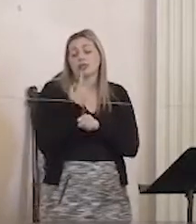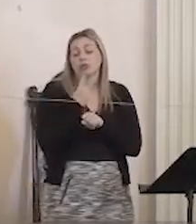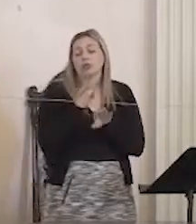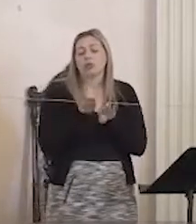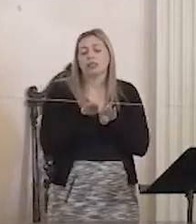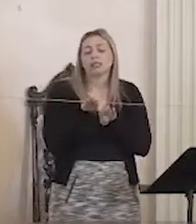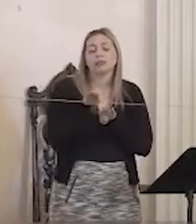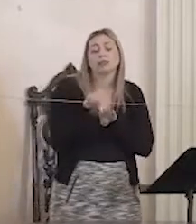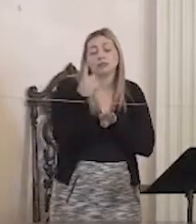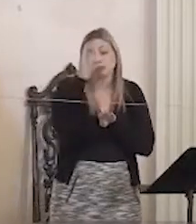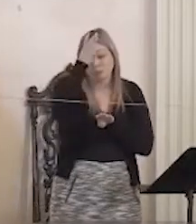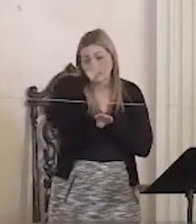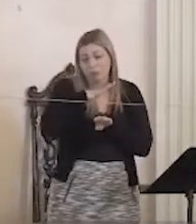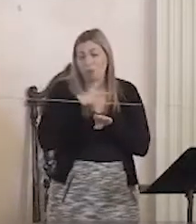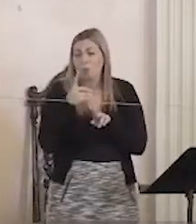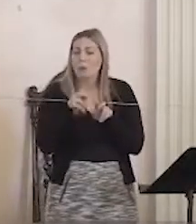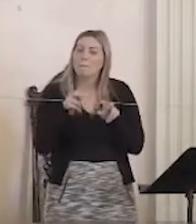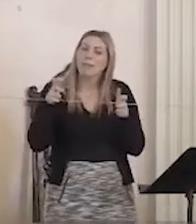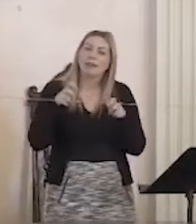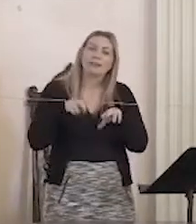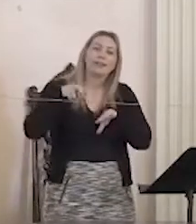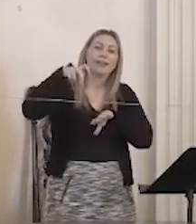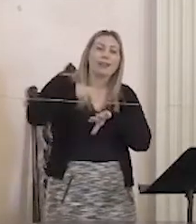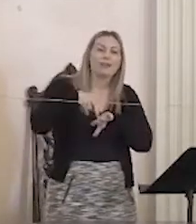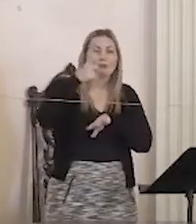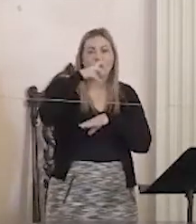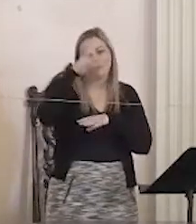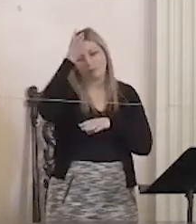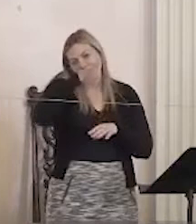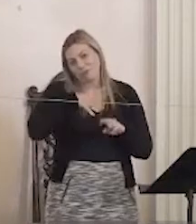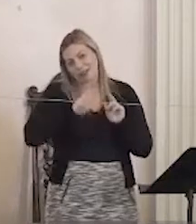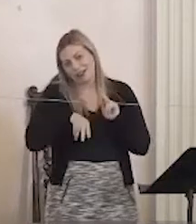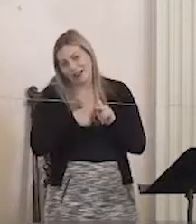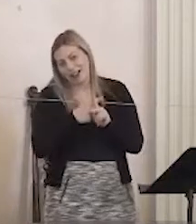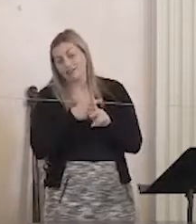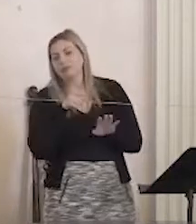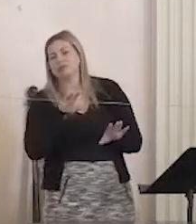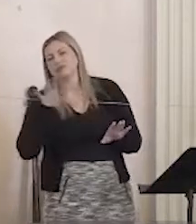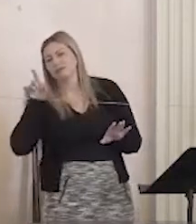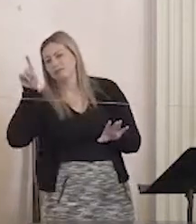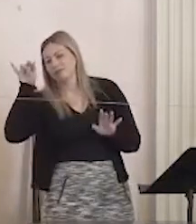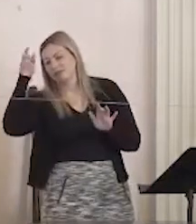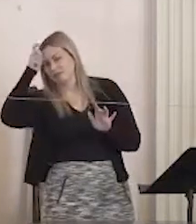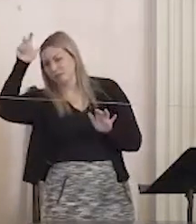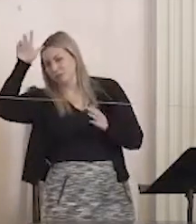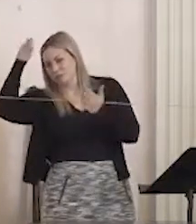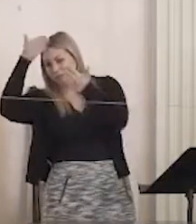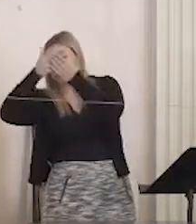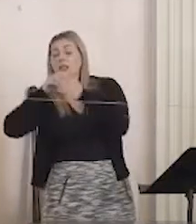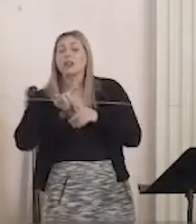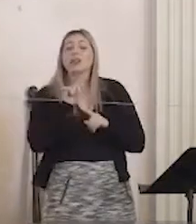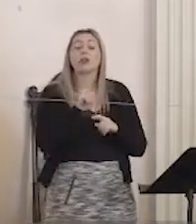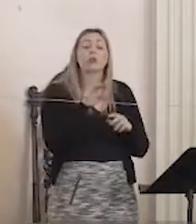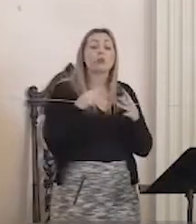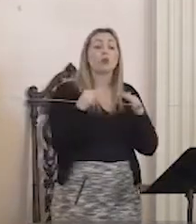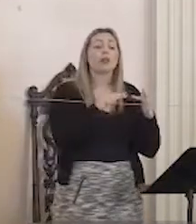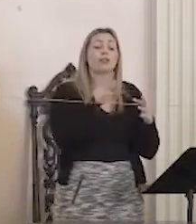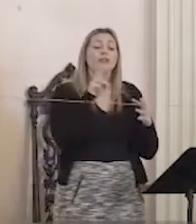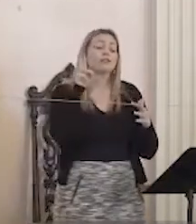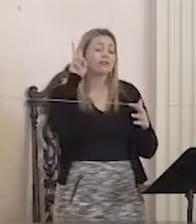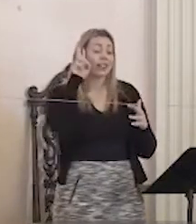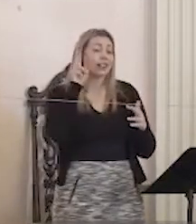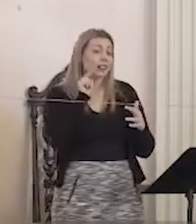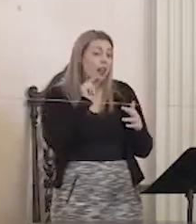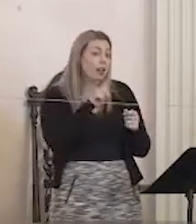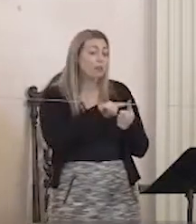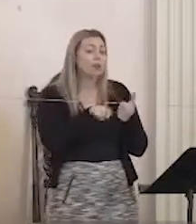a man, one giant leap for mankind. It was the war in Vietnam, it was peace and love in Woodstock, and